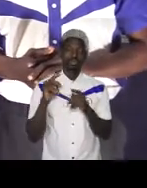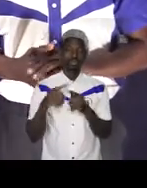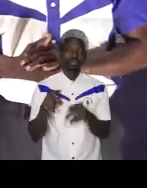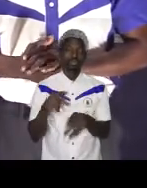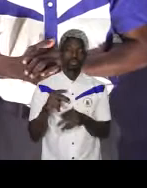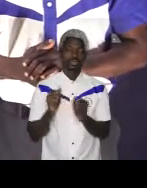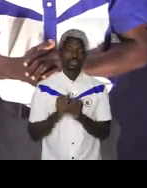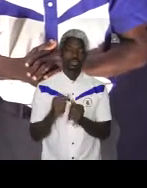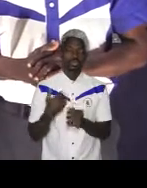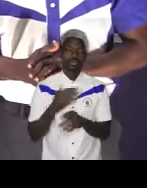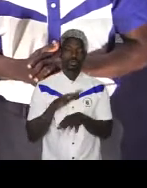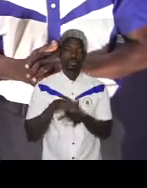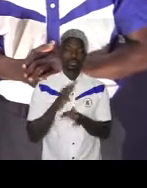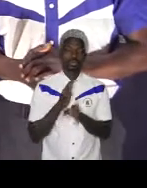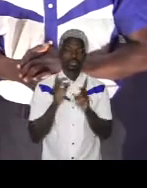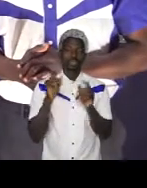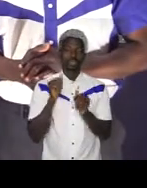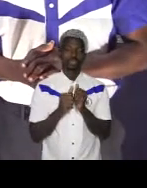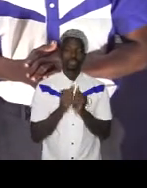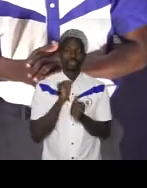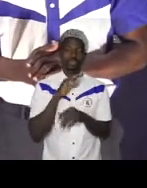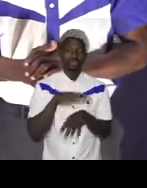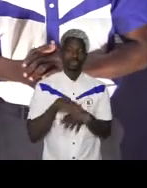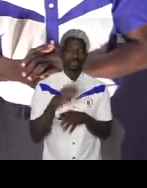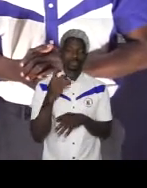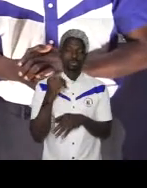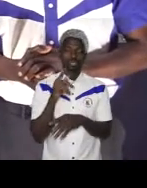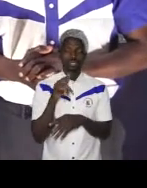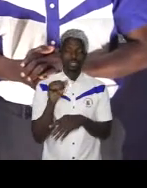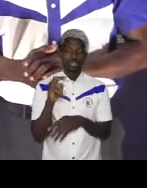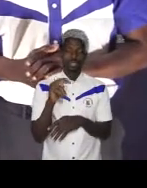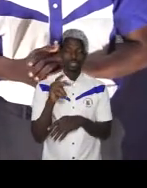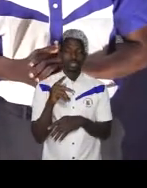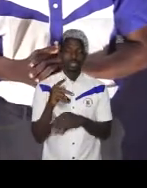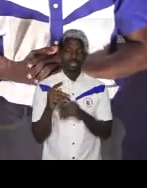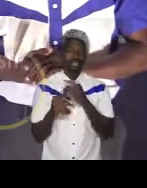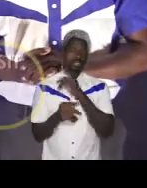to practice with our online assessment, which is available via the link